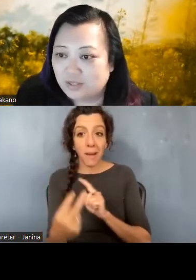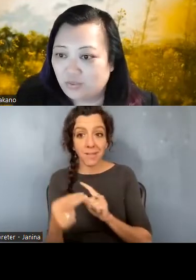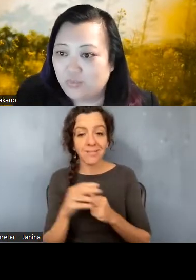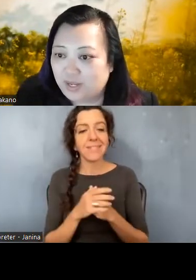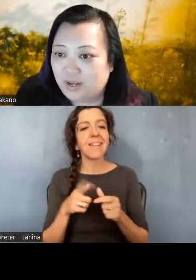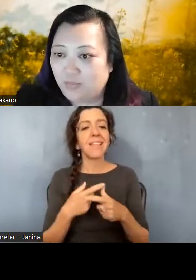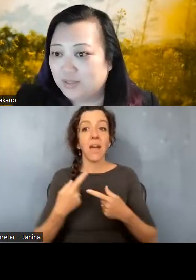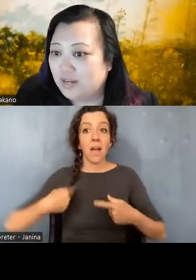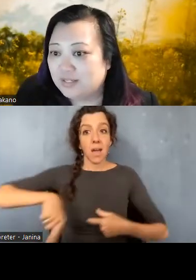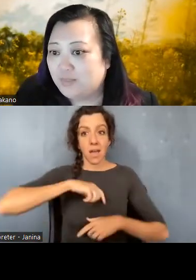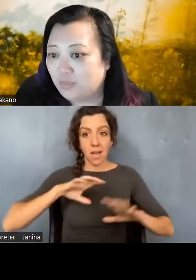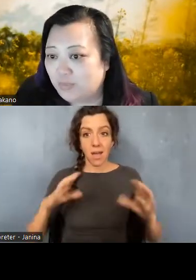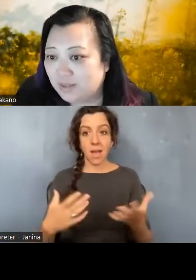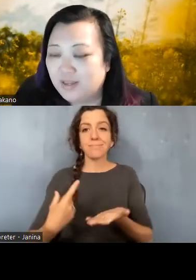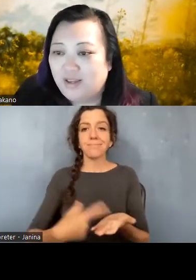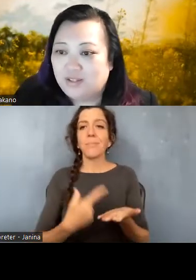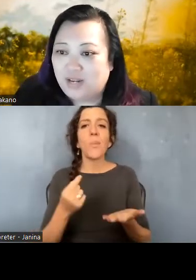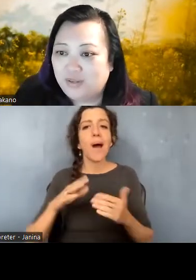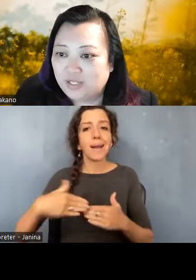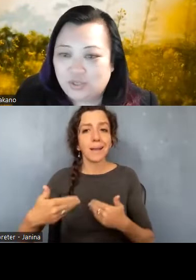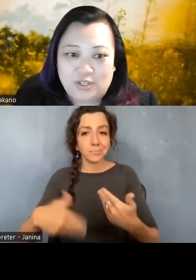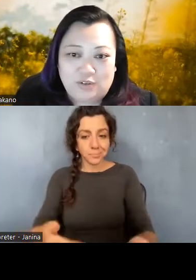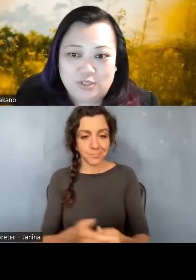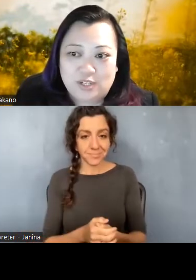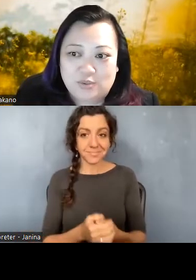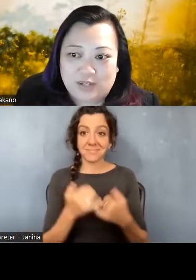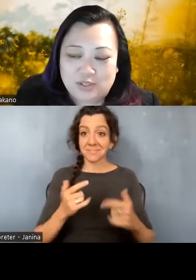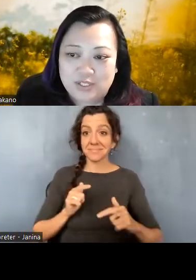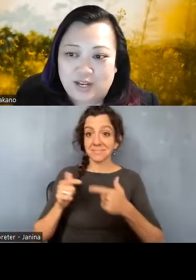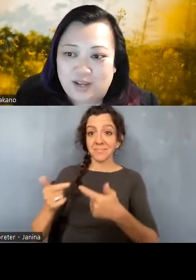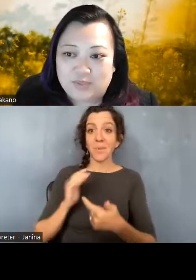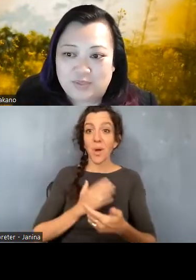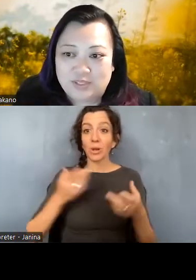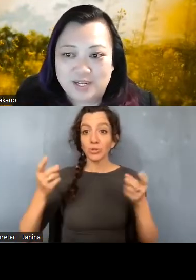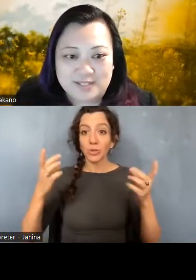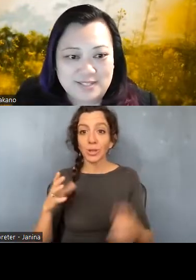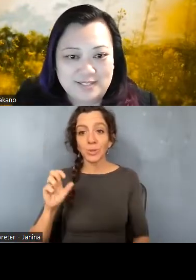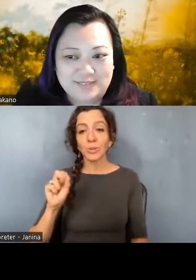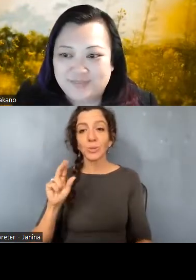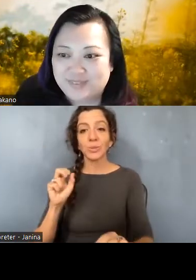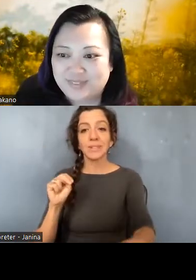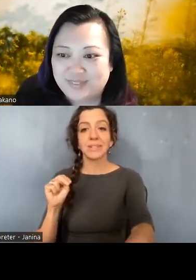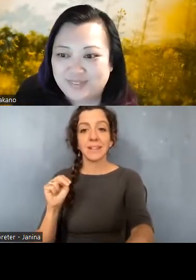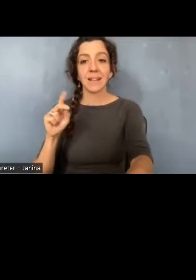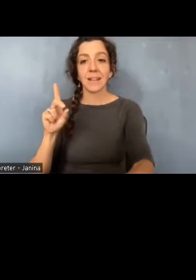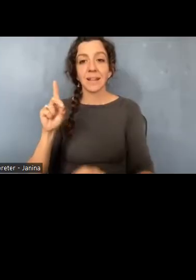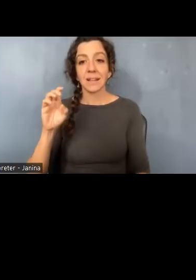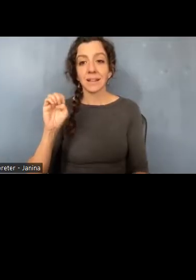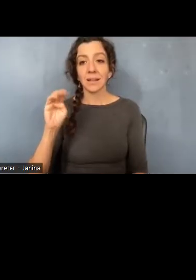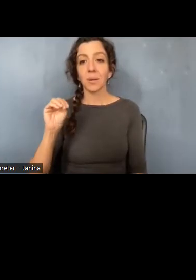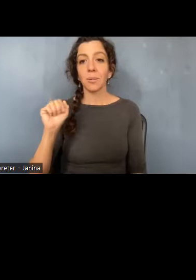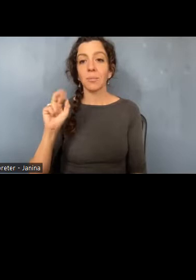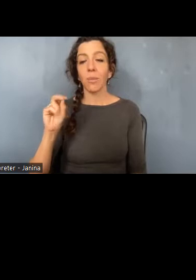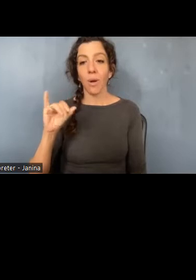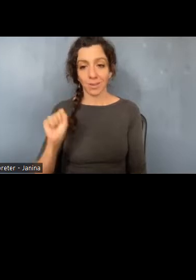discuss as a group what the next steps would be. So now I'd like to turn it over to our director, Susan DeMorris. Thank